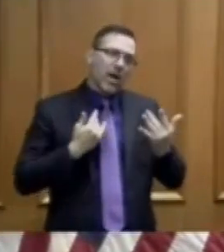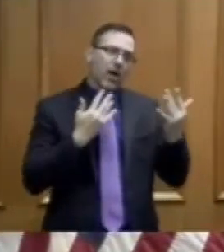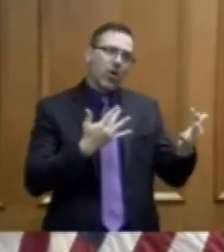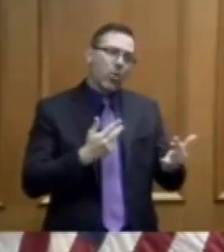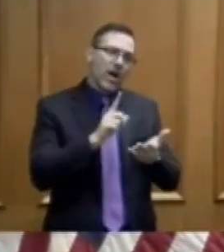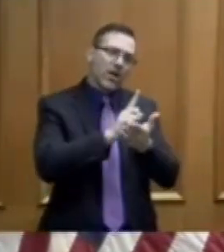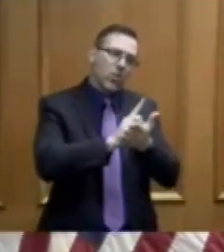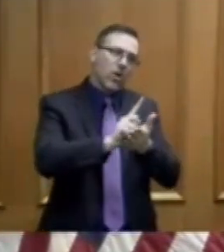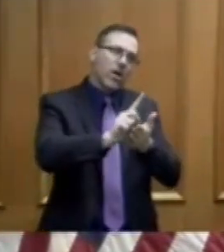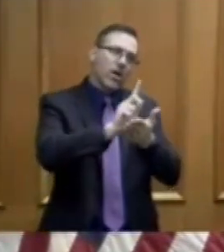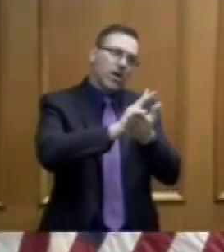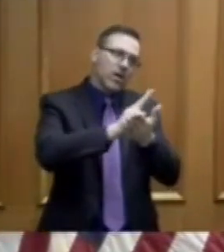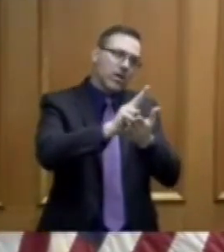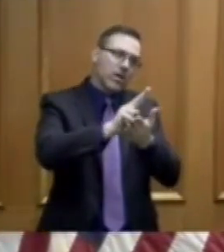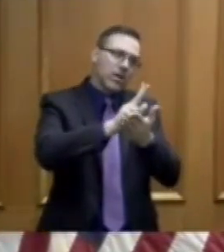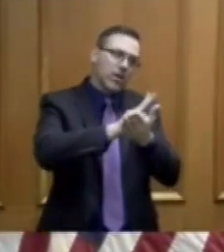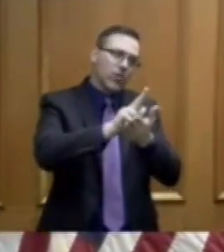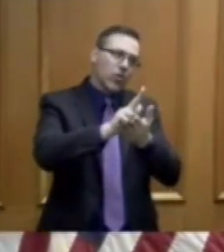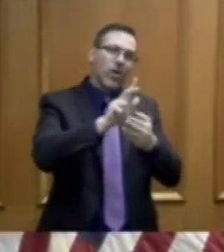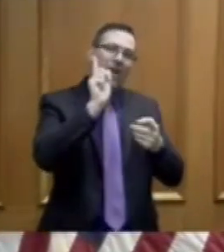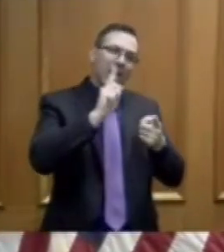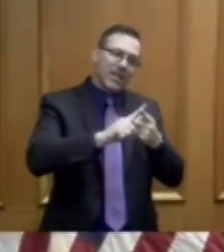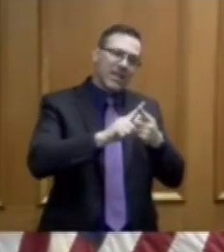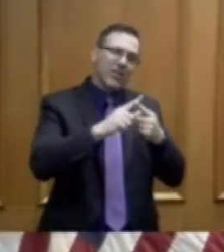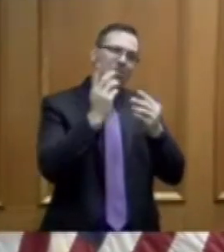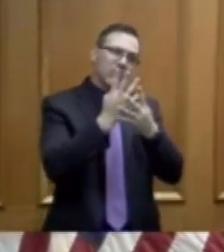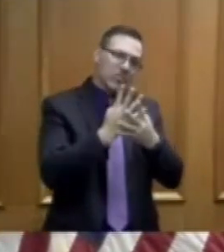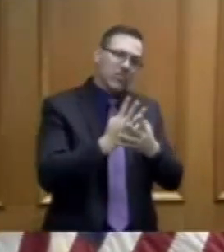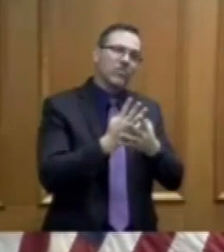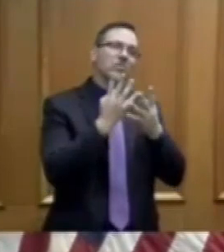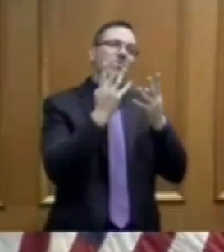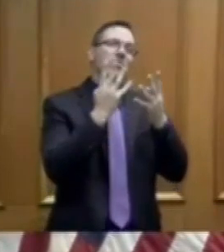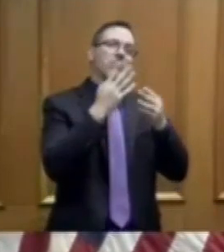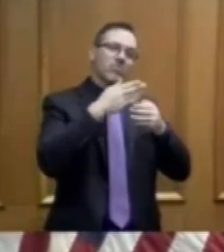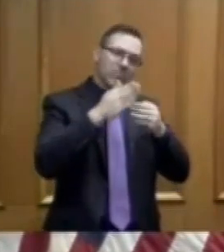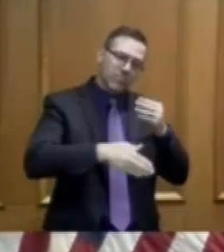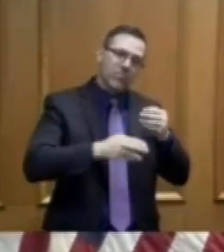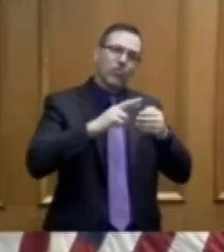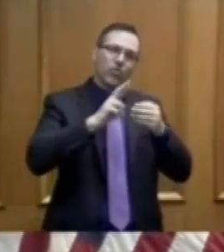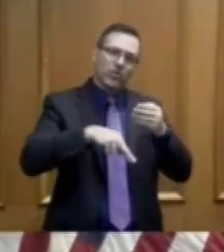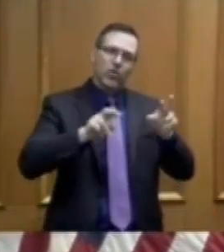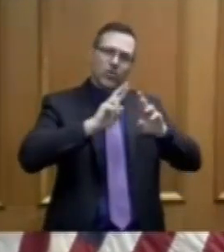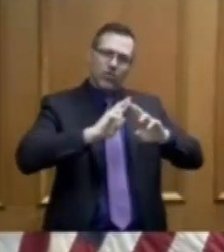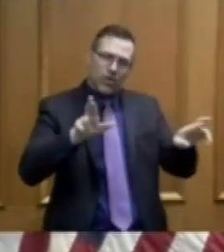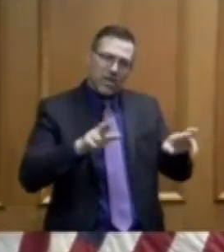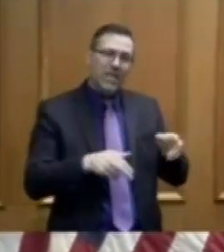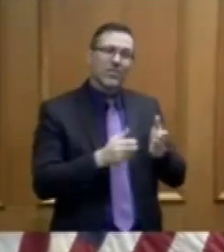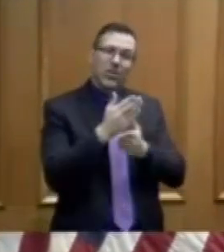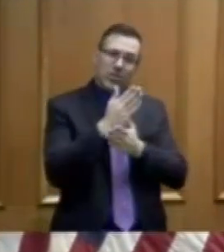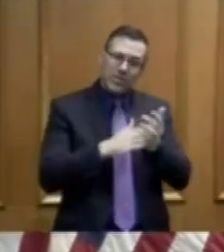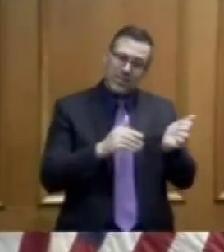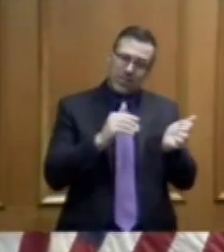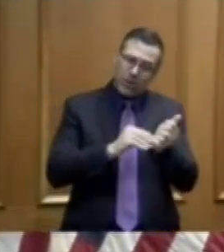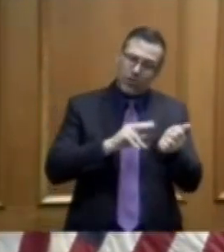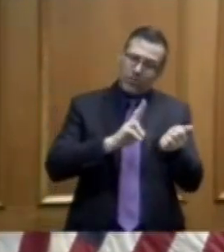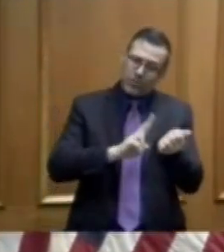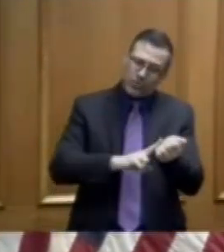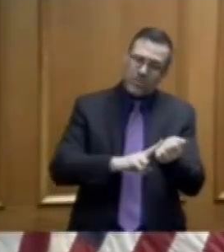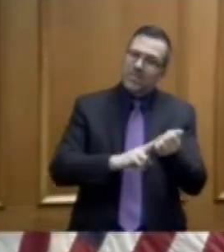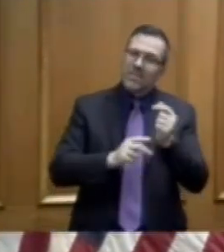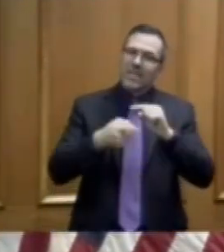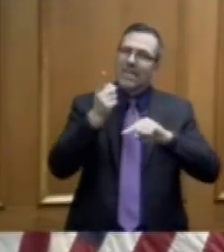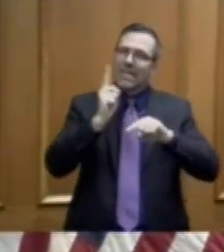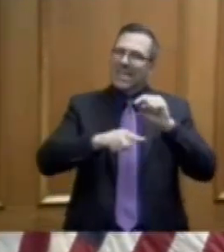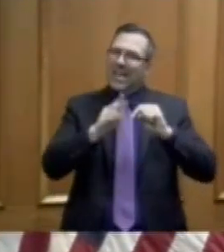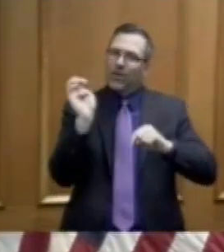we have healthcare workers that are caught up in the backlog system that aren't able to go back to work and are